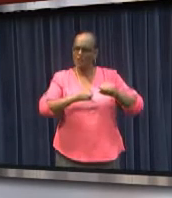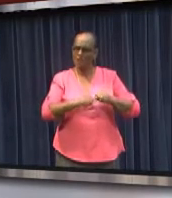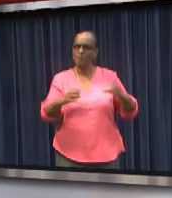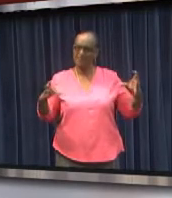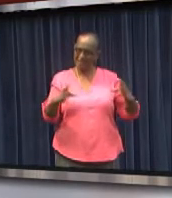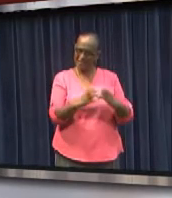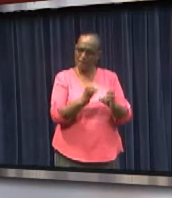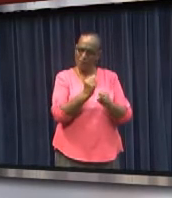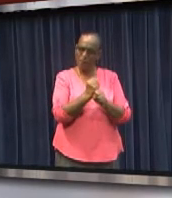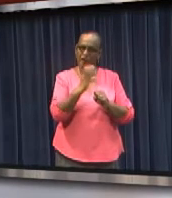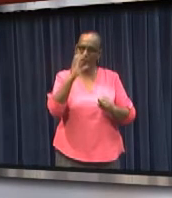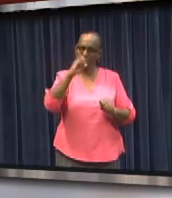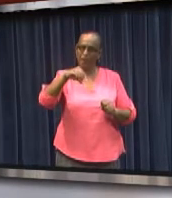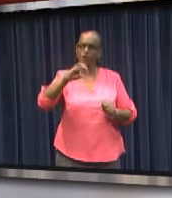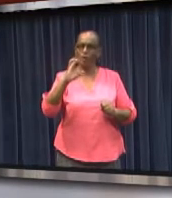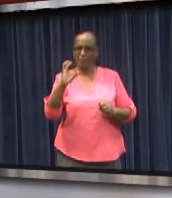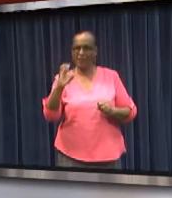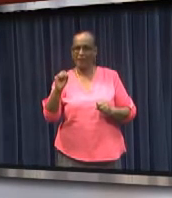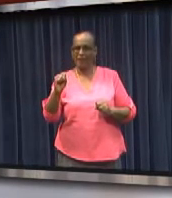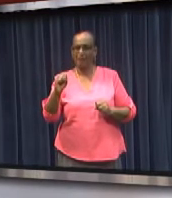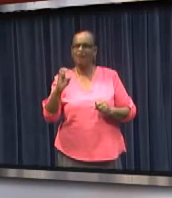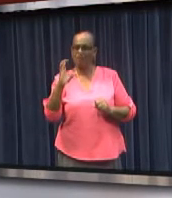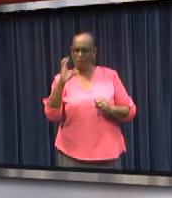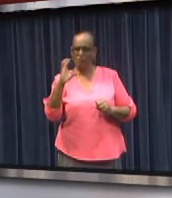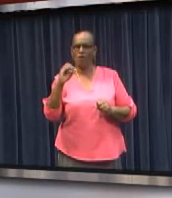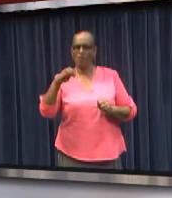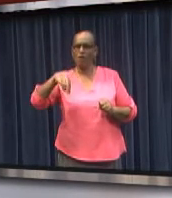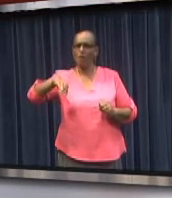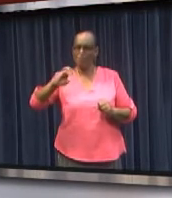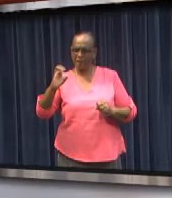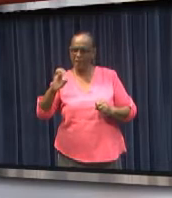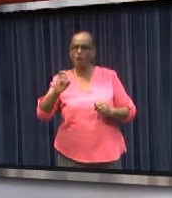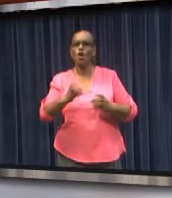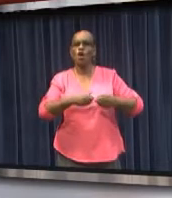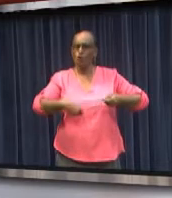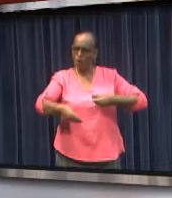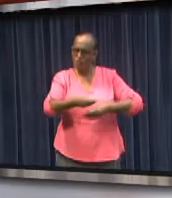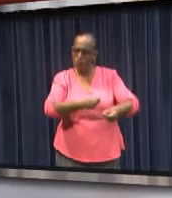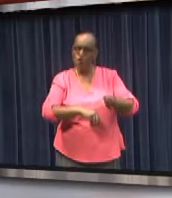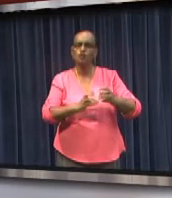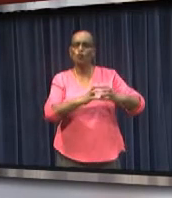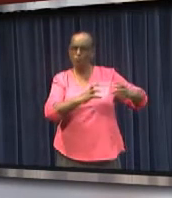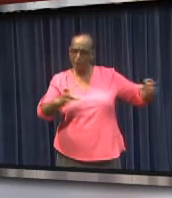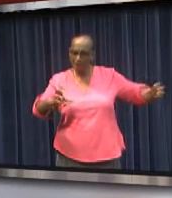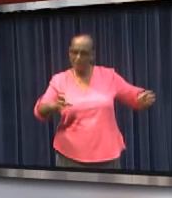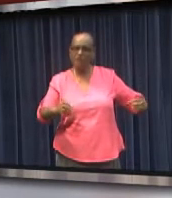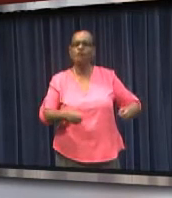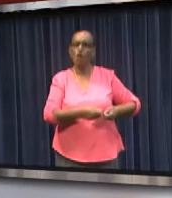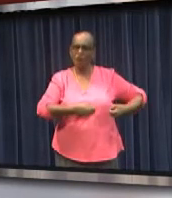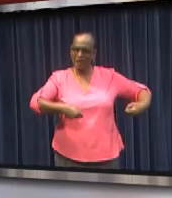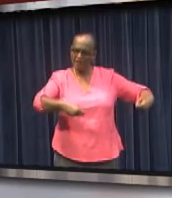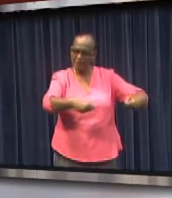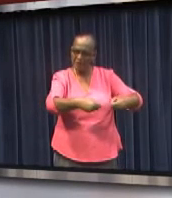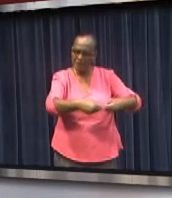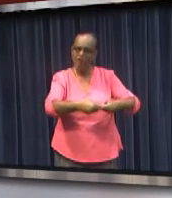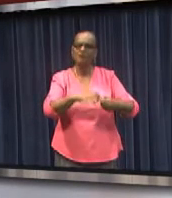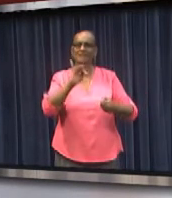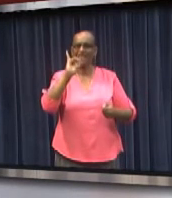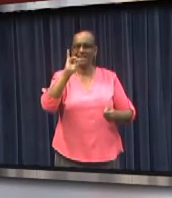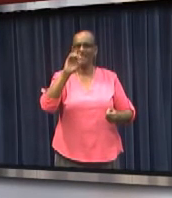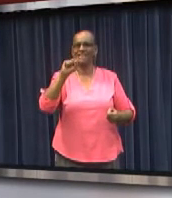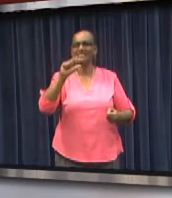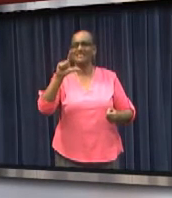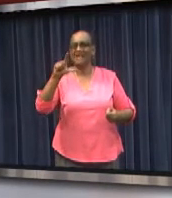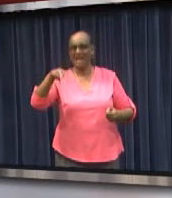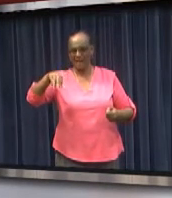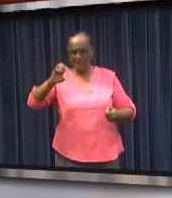entrepreneurs in cooperation with COMSEC. COMSEC stands for Commercial Corporation of the